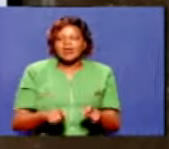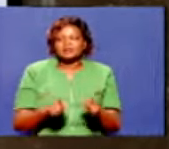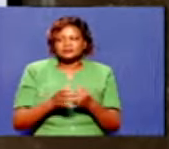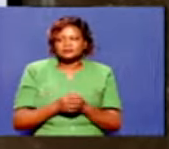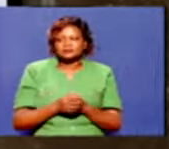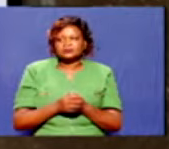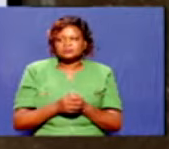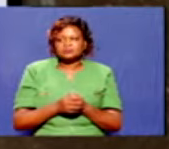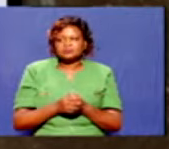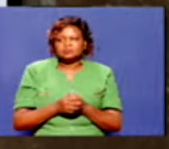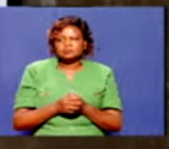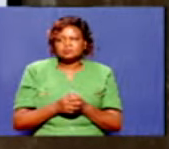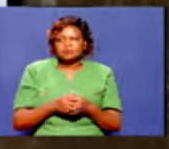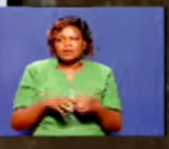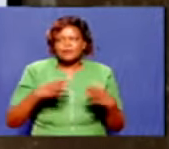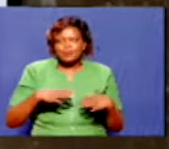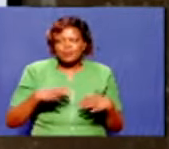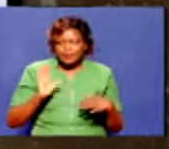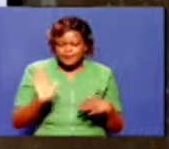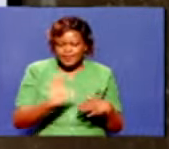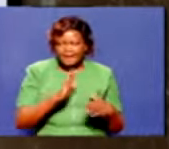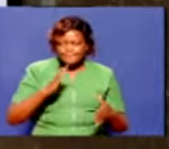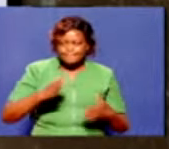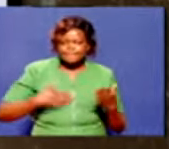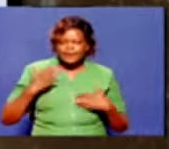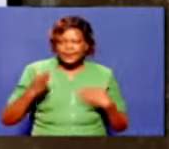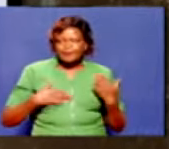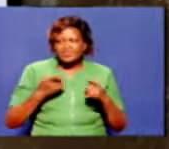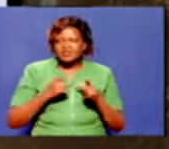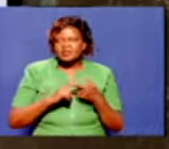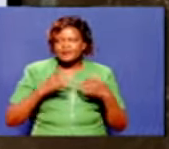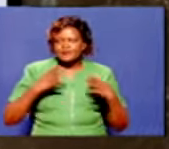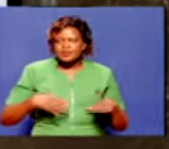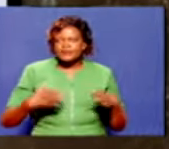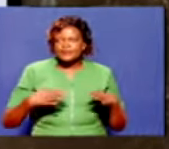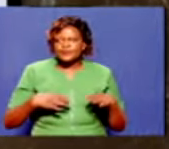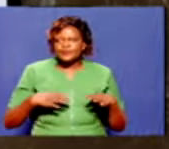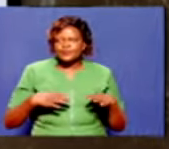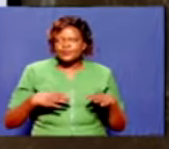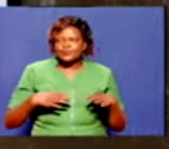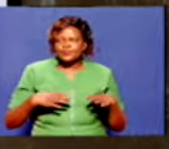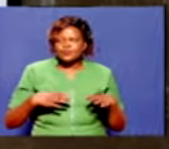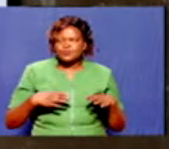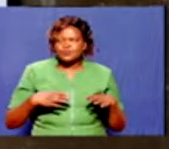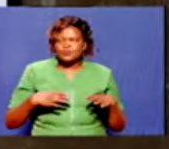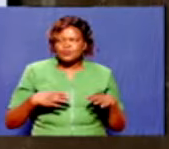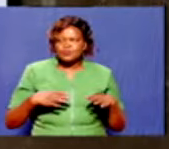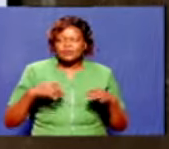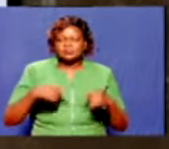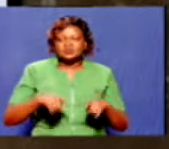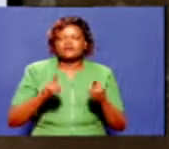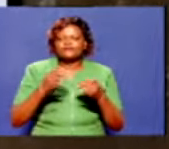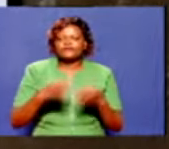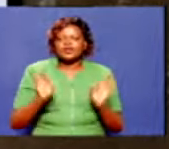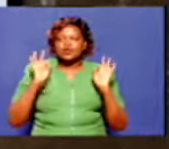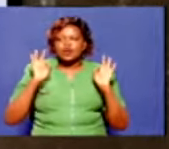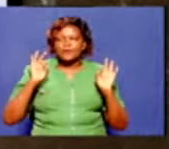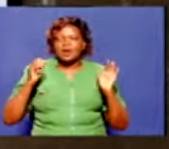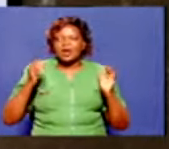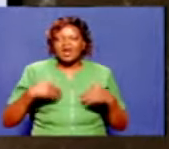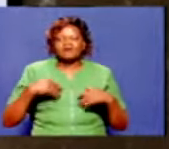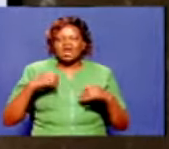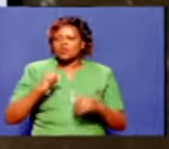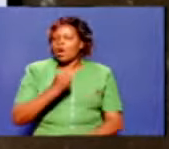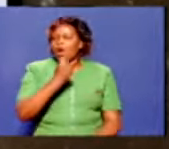wananchi wanafurahia na kwamba wananchi wako katika uhuru wa kutembea huko na